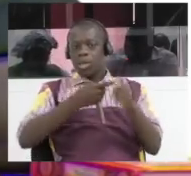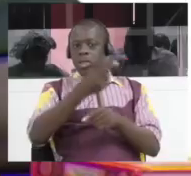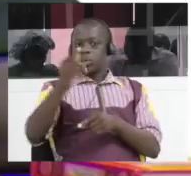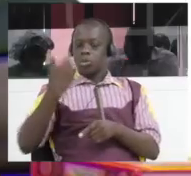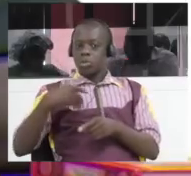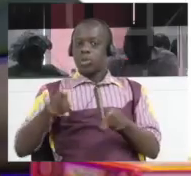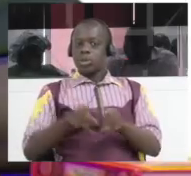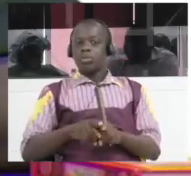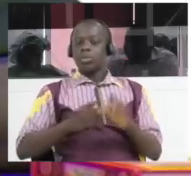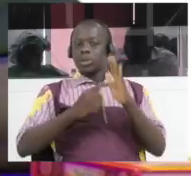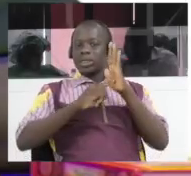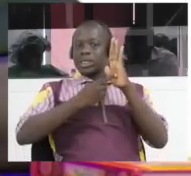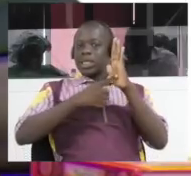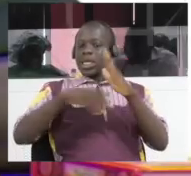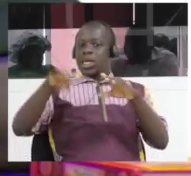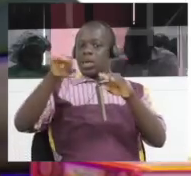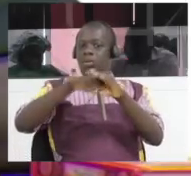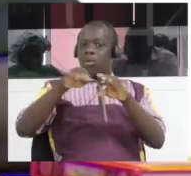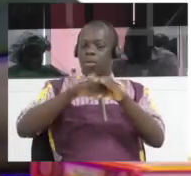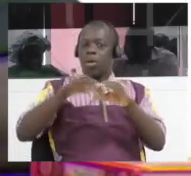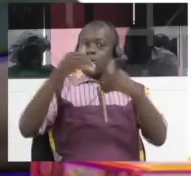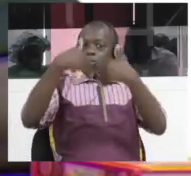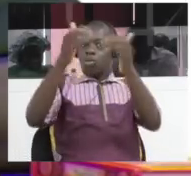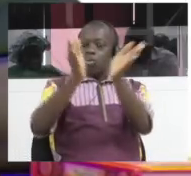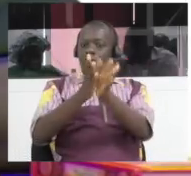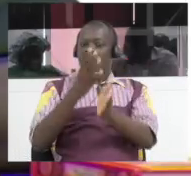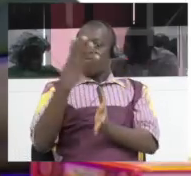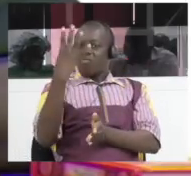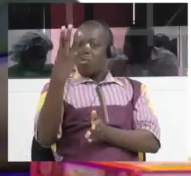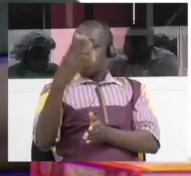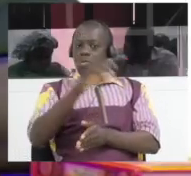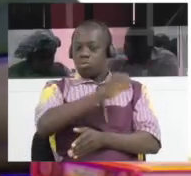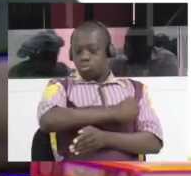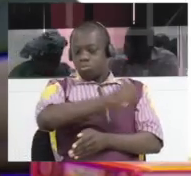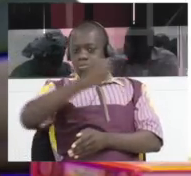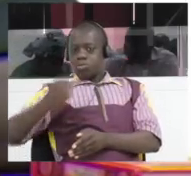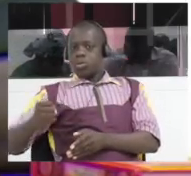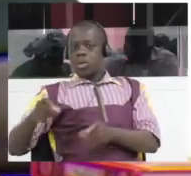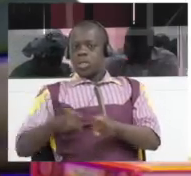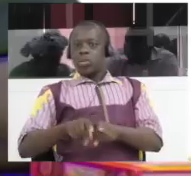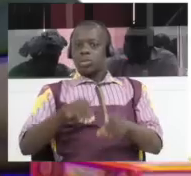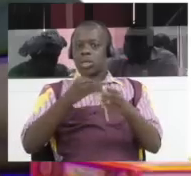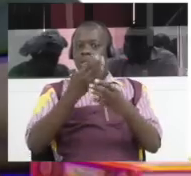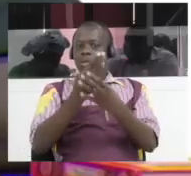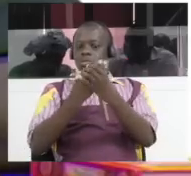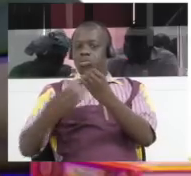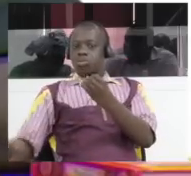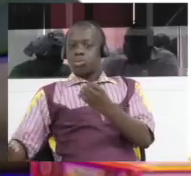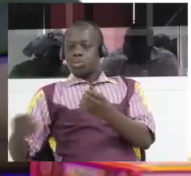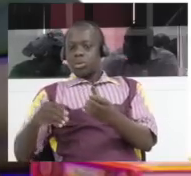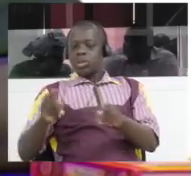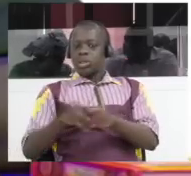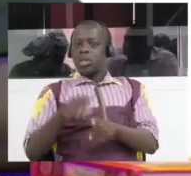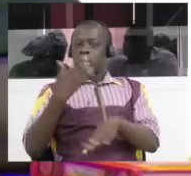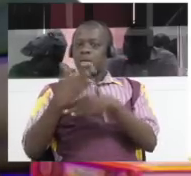know, being a central member of the group of 4 that overthrew the government, he was being excluded in a critical